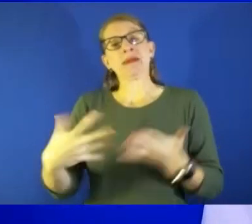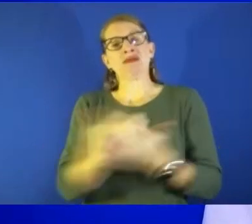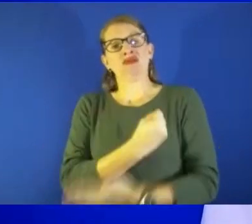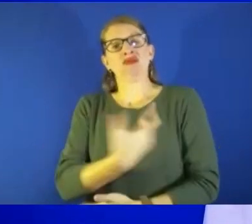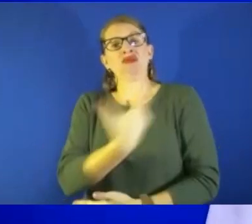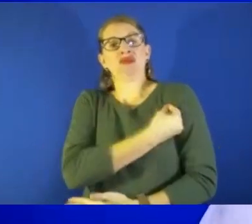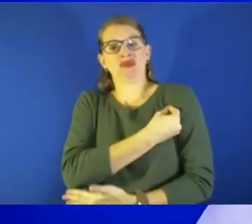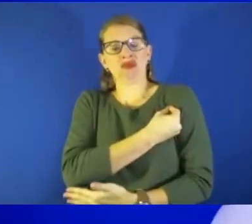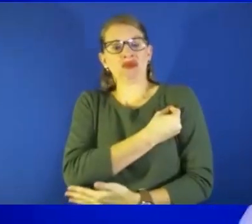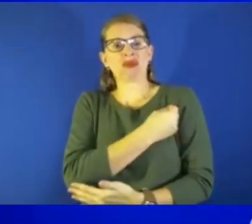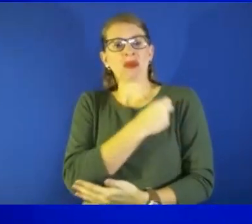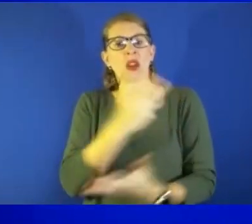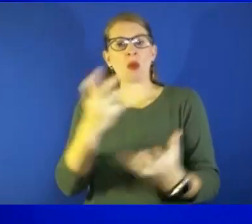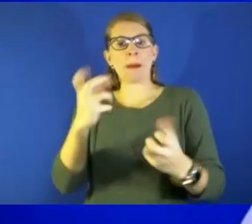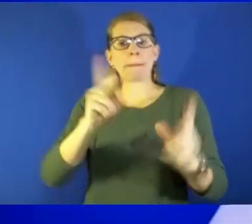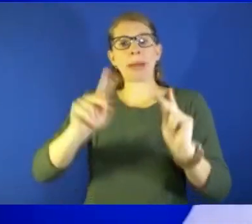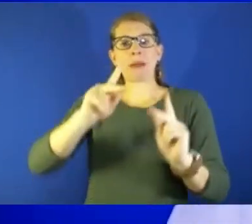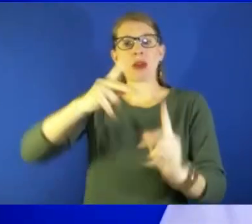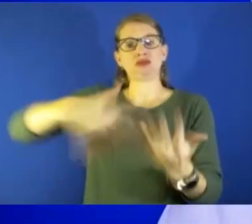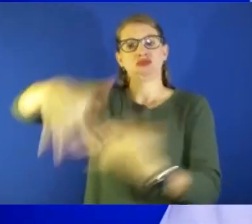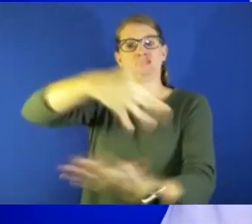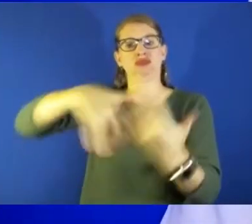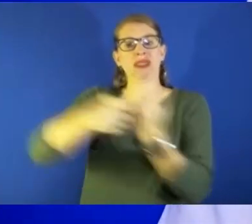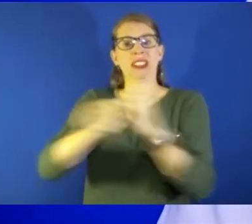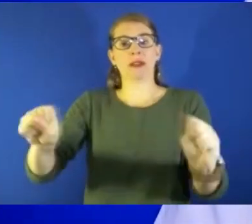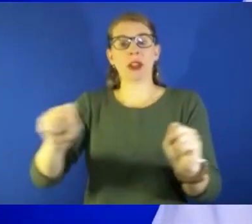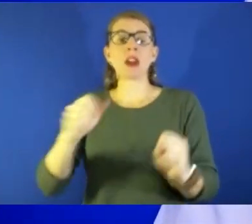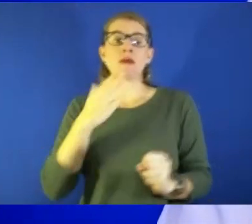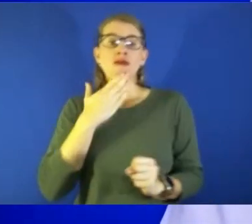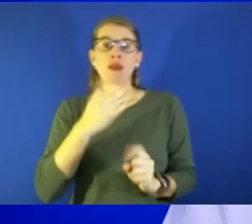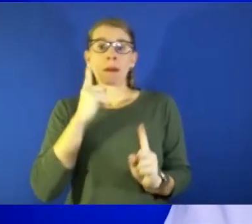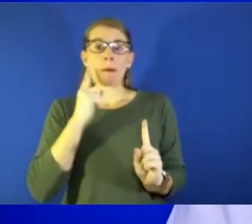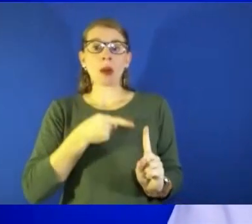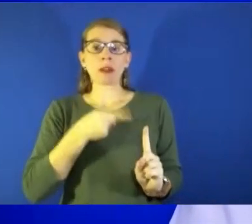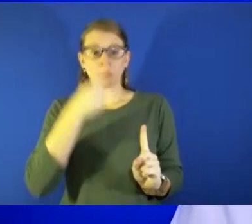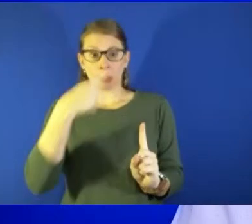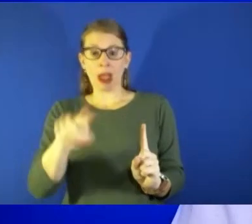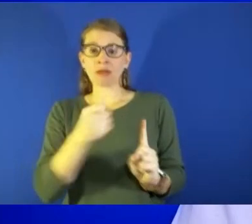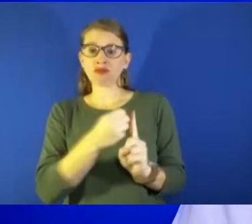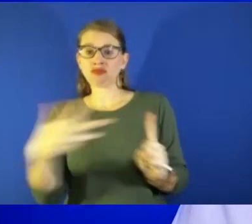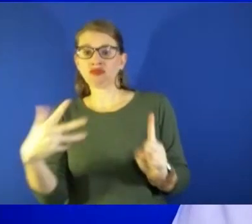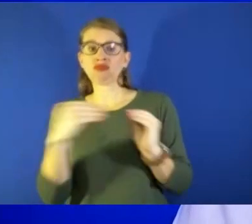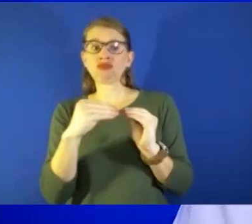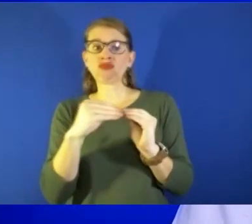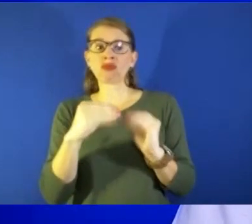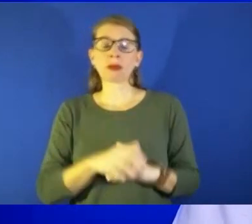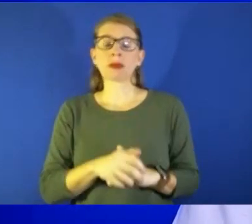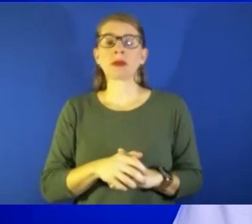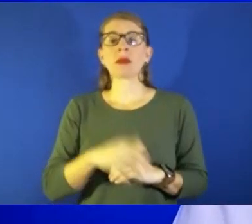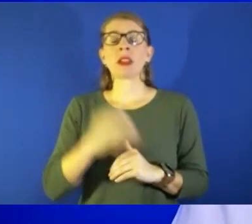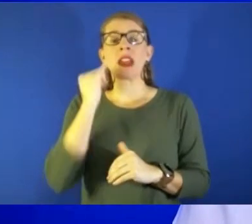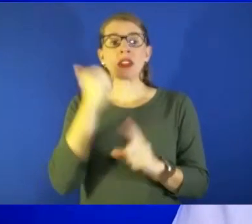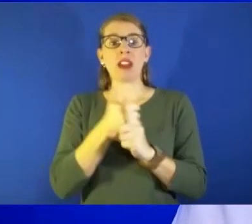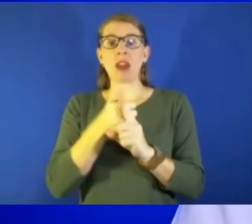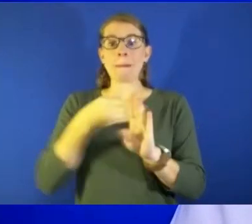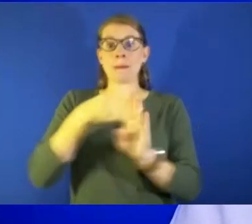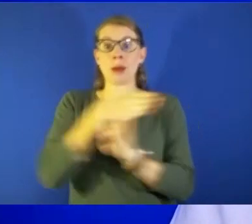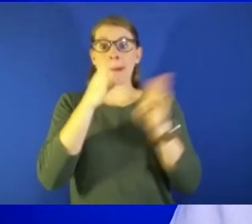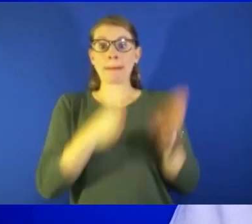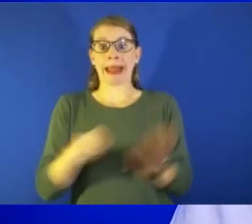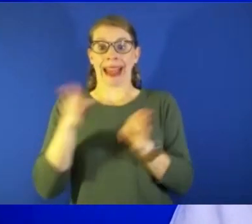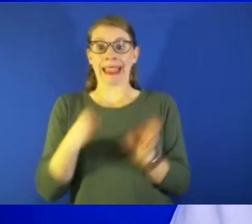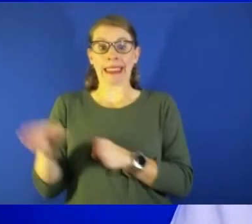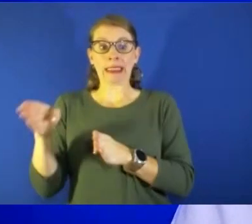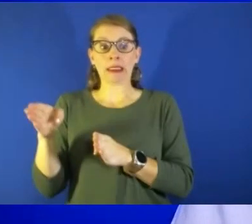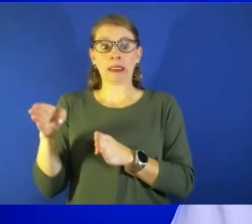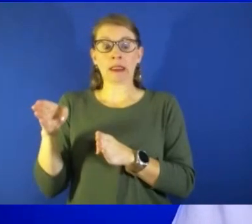safe. Kind of a good point. And if you can expand on that, if you're pre-planning, I mean,